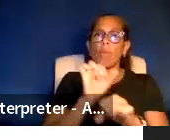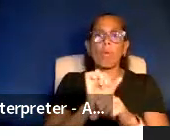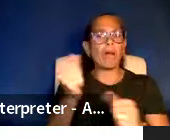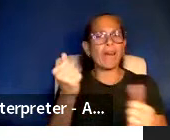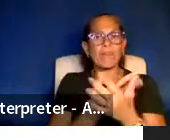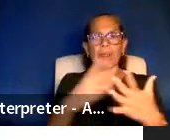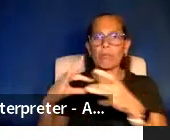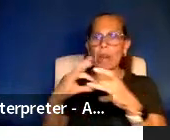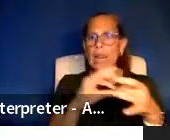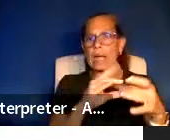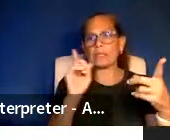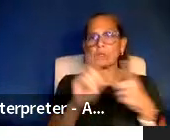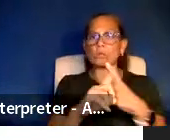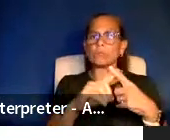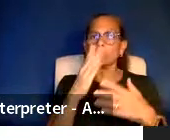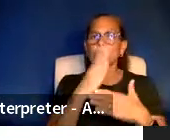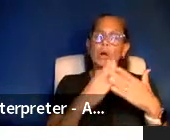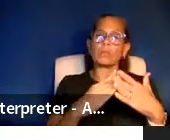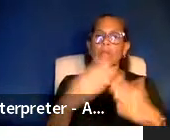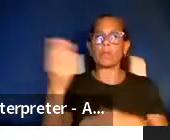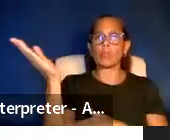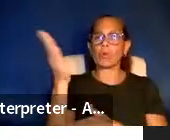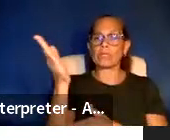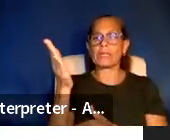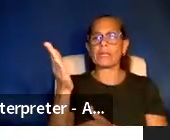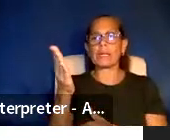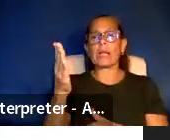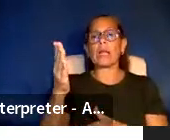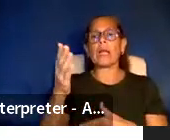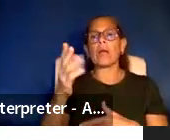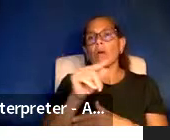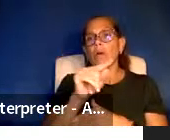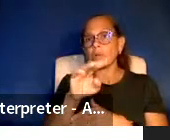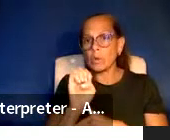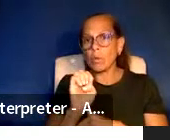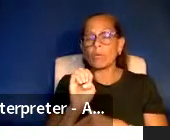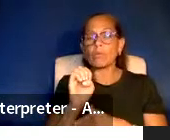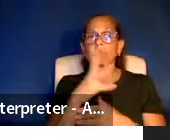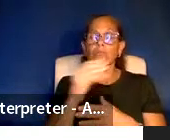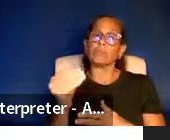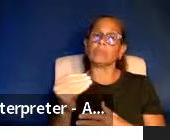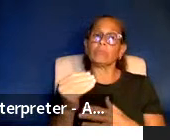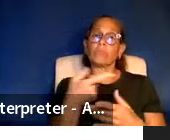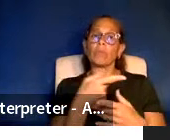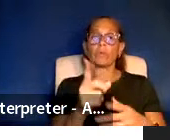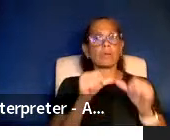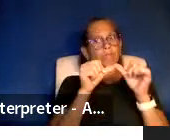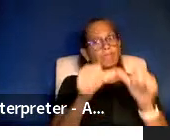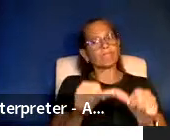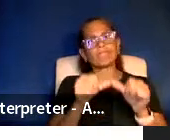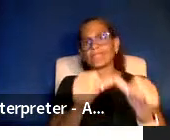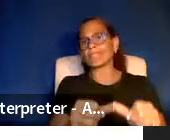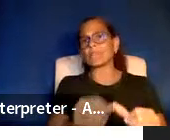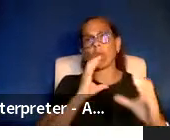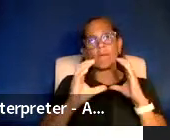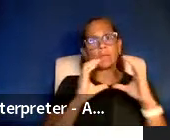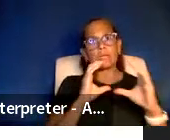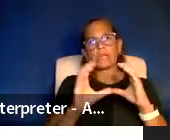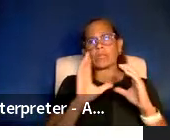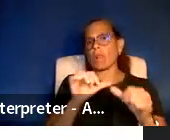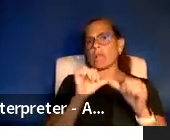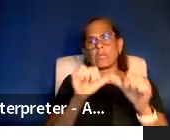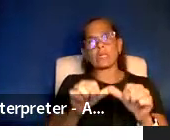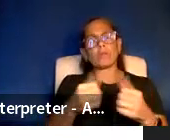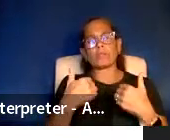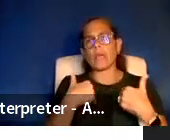everything related to the portion of the presentation Tun went through on the zoning, those are ongoing conversations. We encourage everyone also to